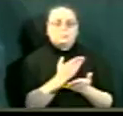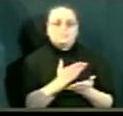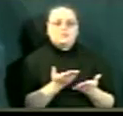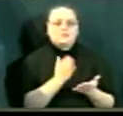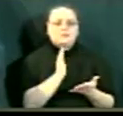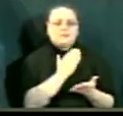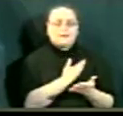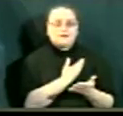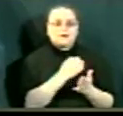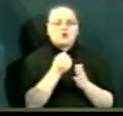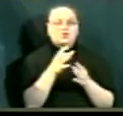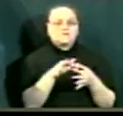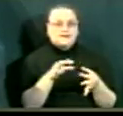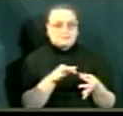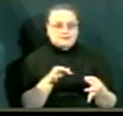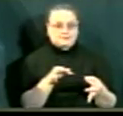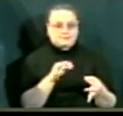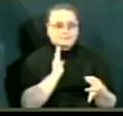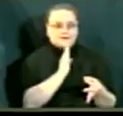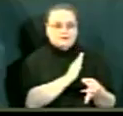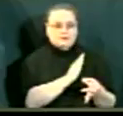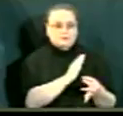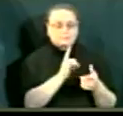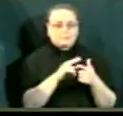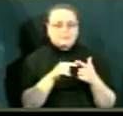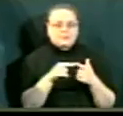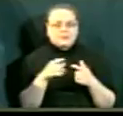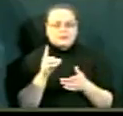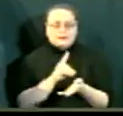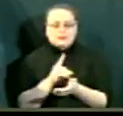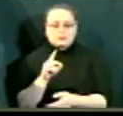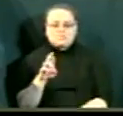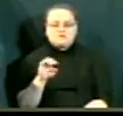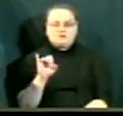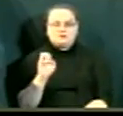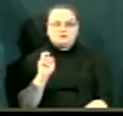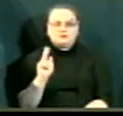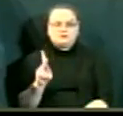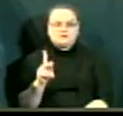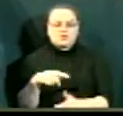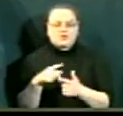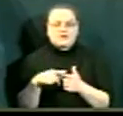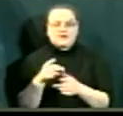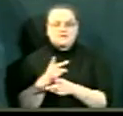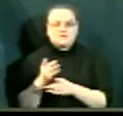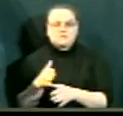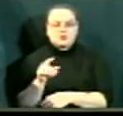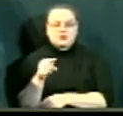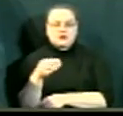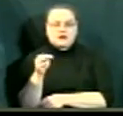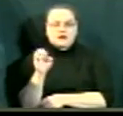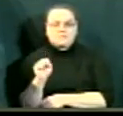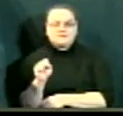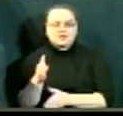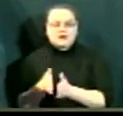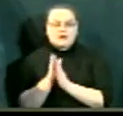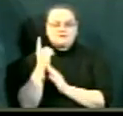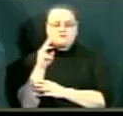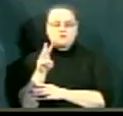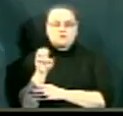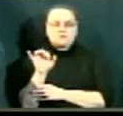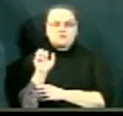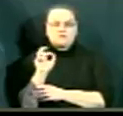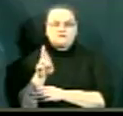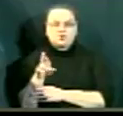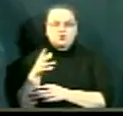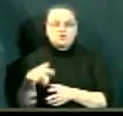our statement as a board, and then Dr. Riswick and Superintendent Thomas could ask for a waiver to